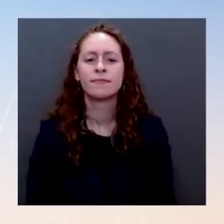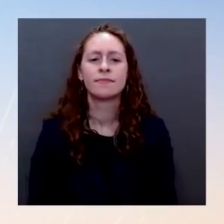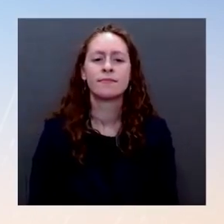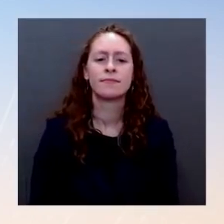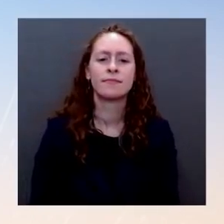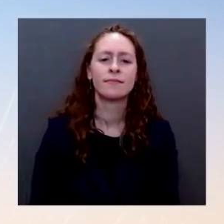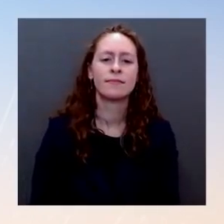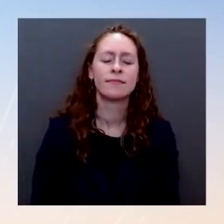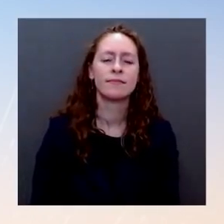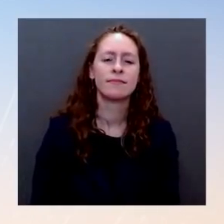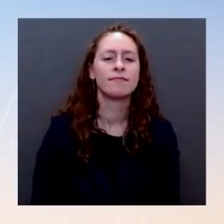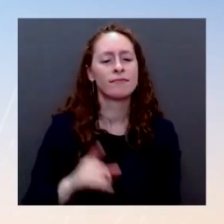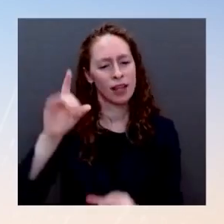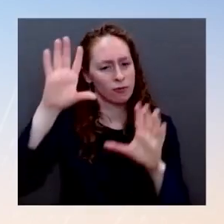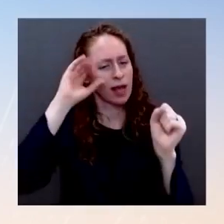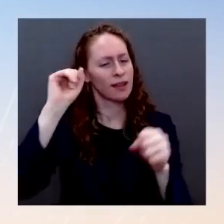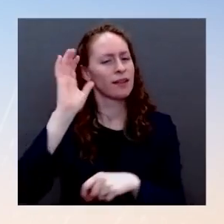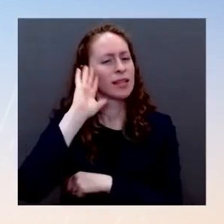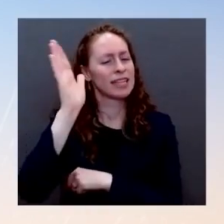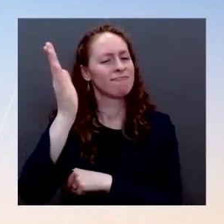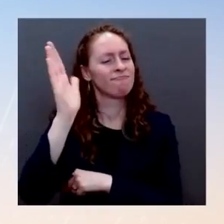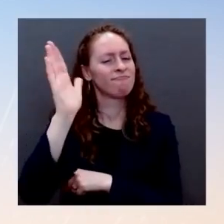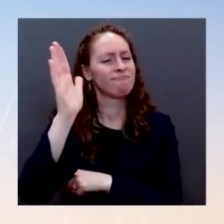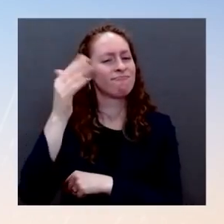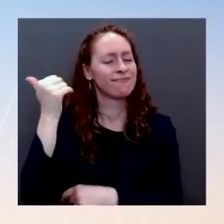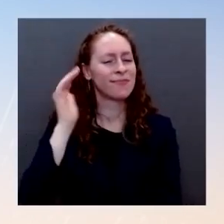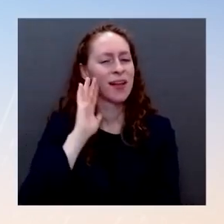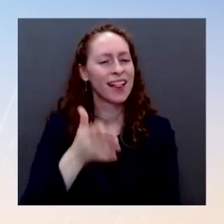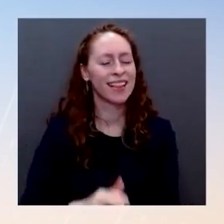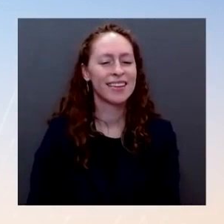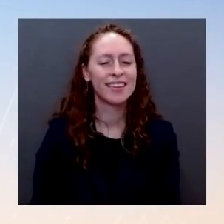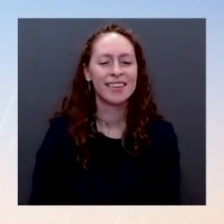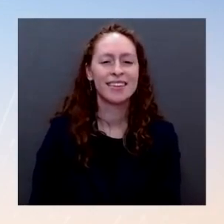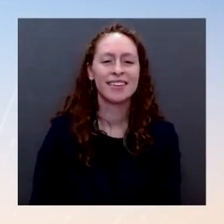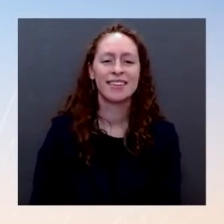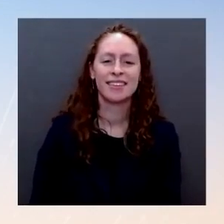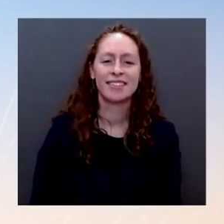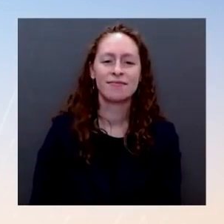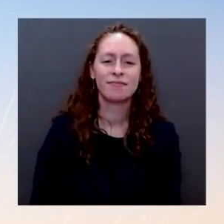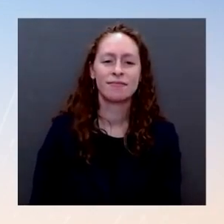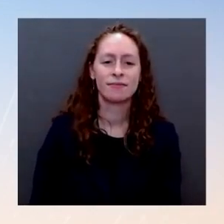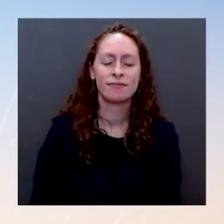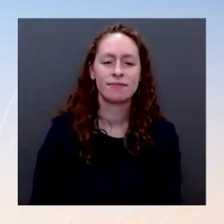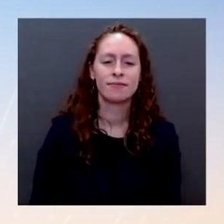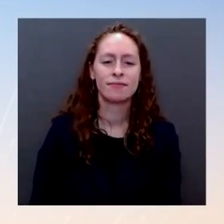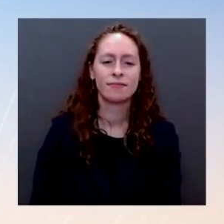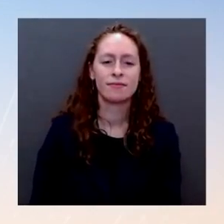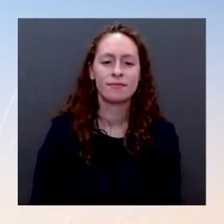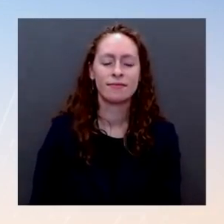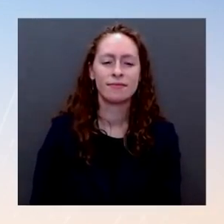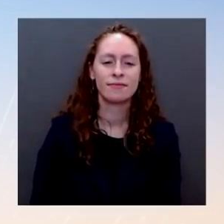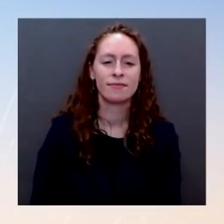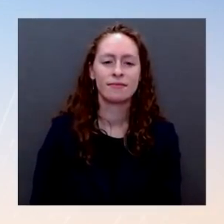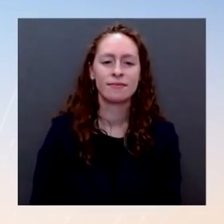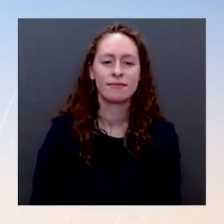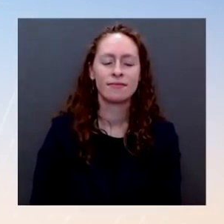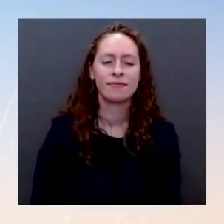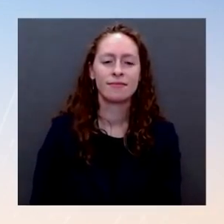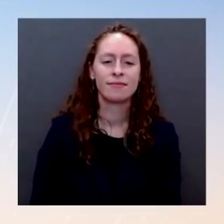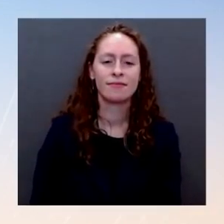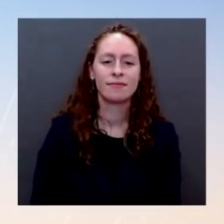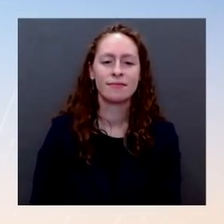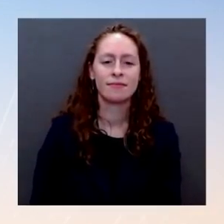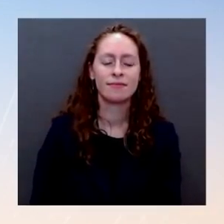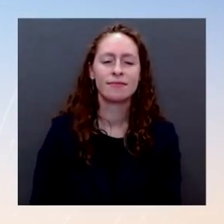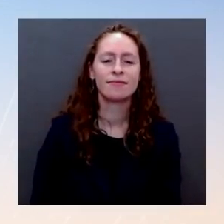that, but the president has taken a range of steps within his own authority on voting rights, whether it is signing a